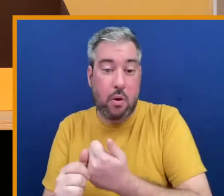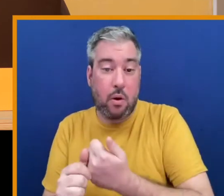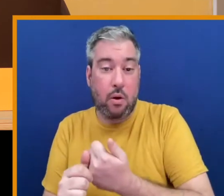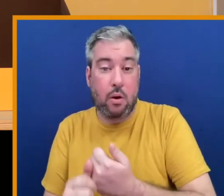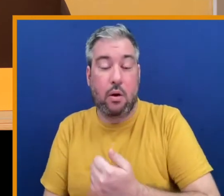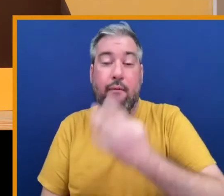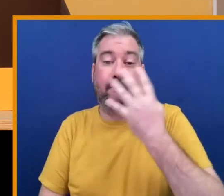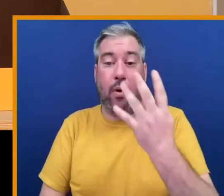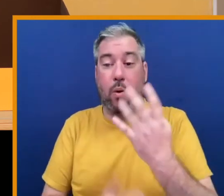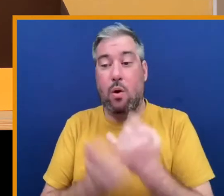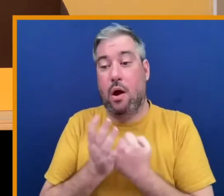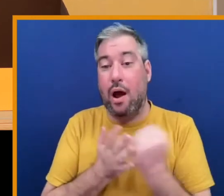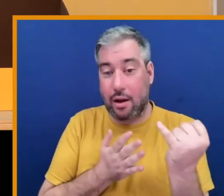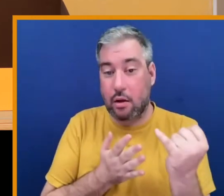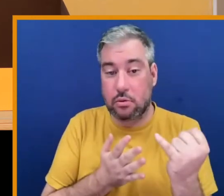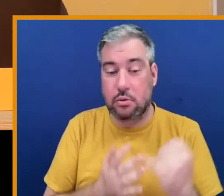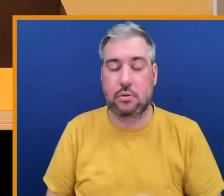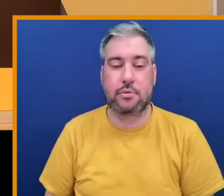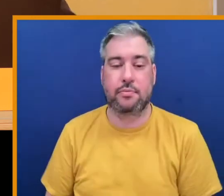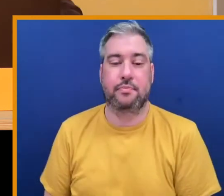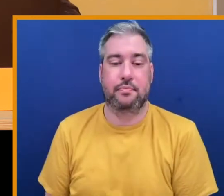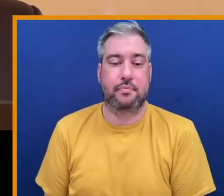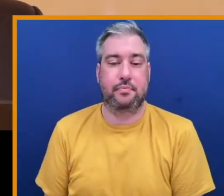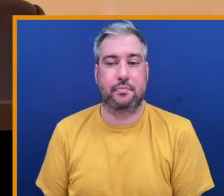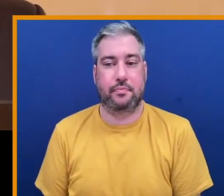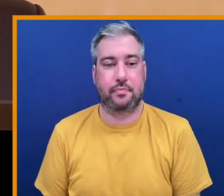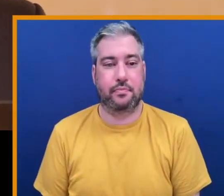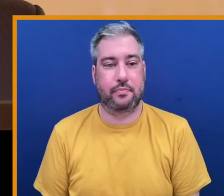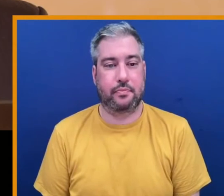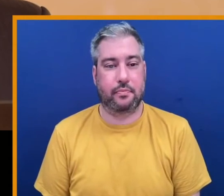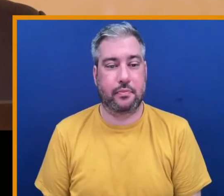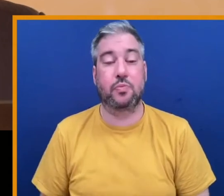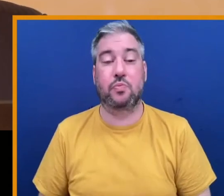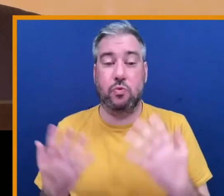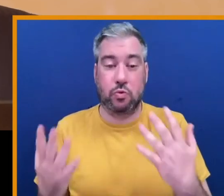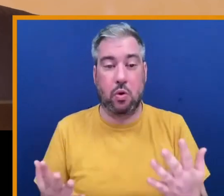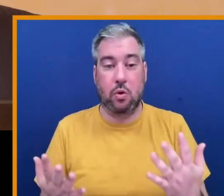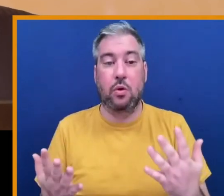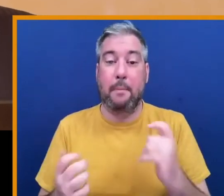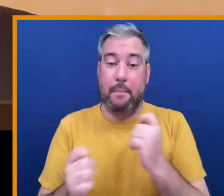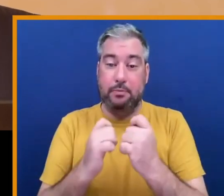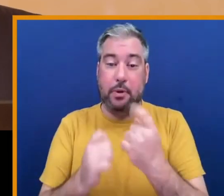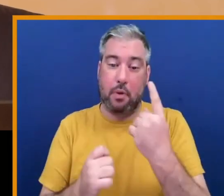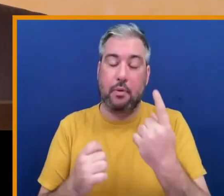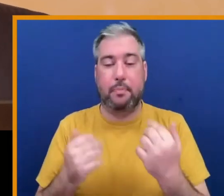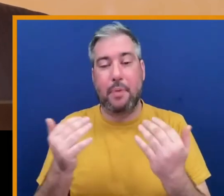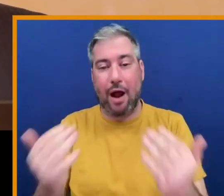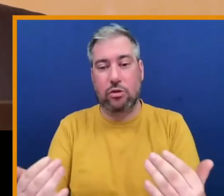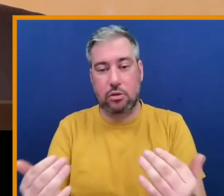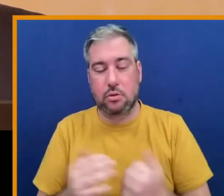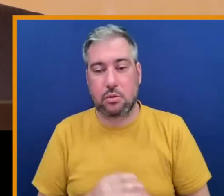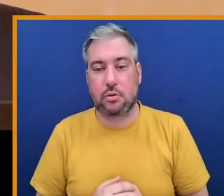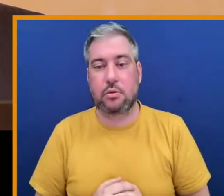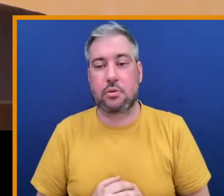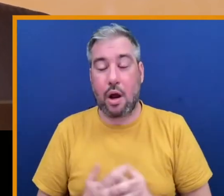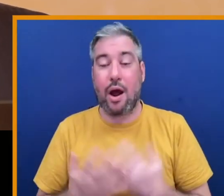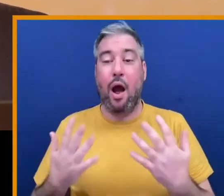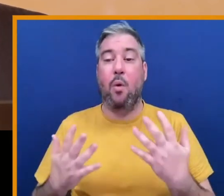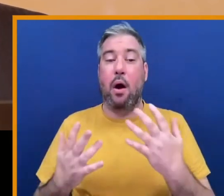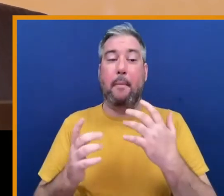4 against. So Amendment number 1 is carried. We'll now move to the votes on Amendment number 2. So if you return to